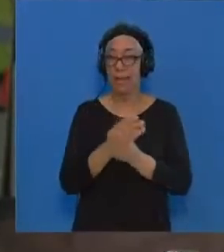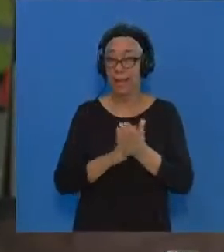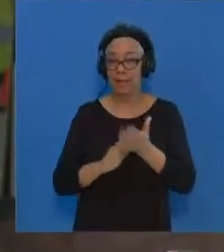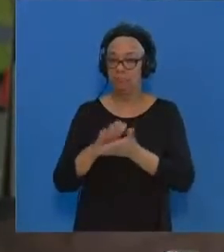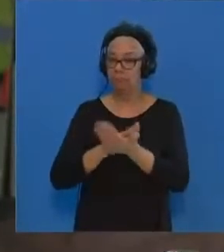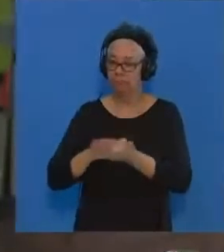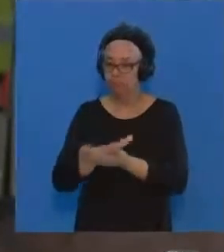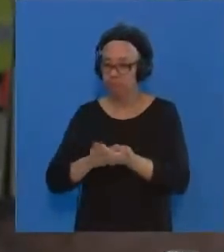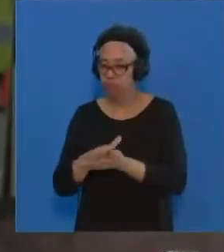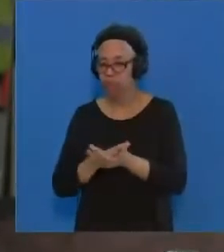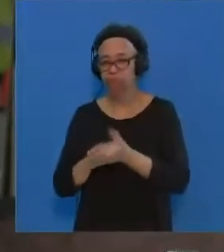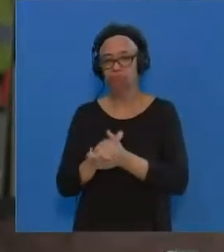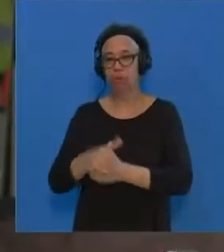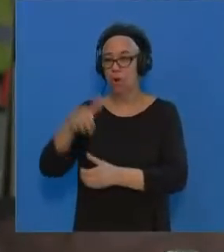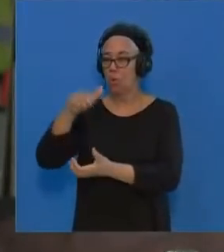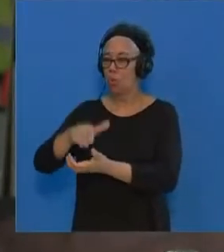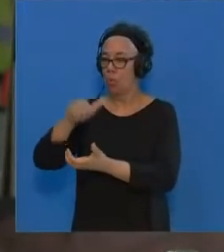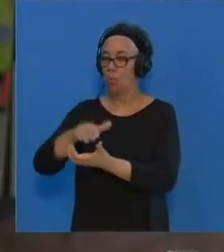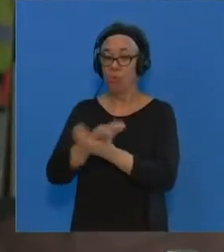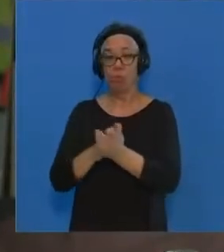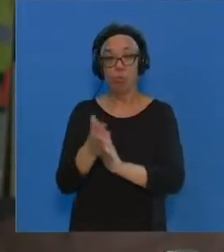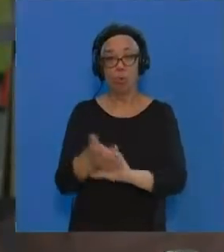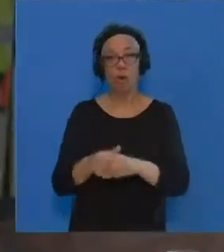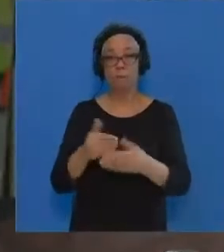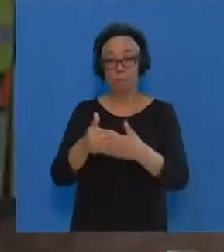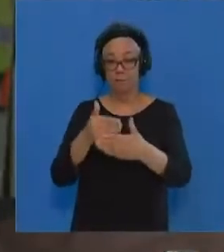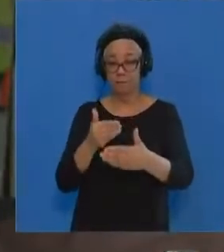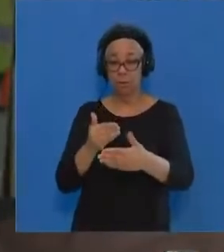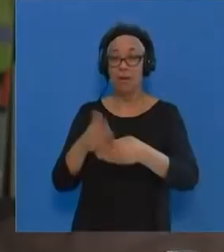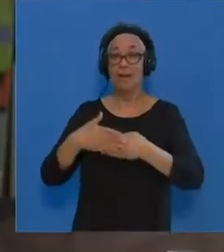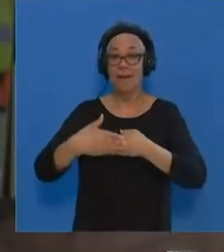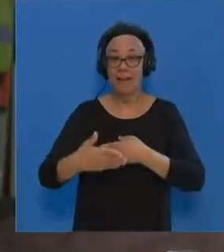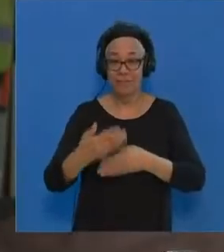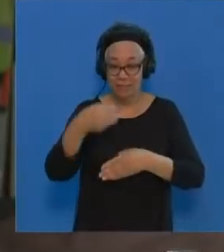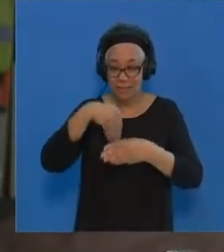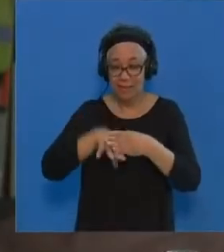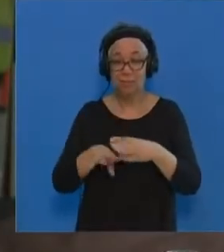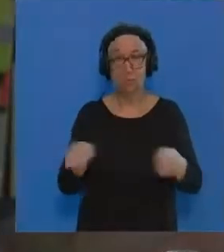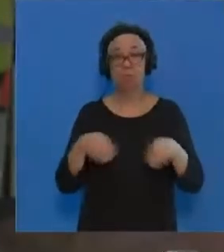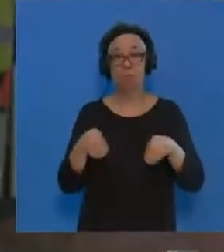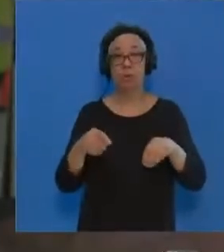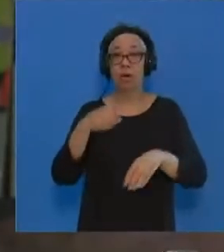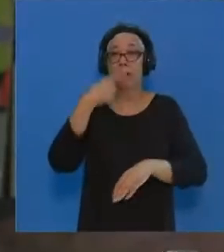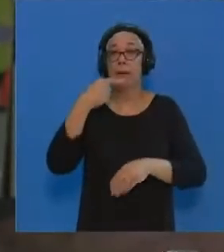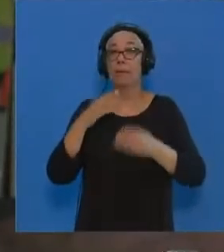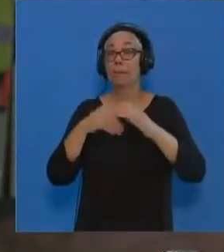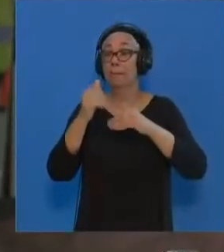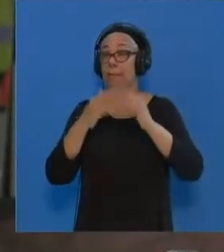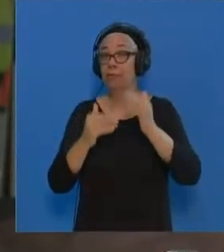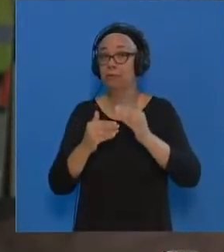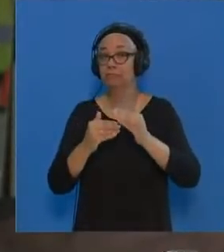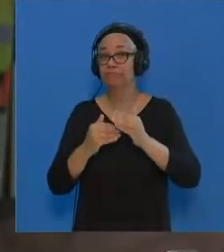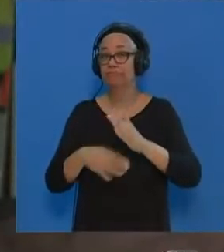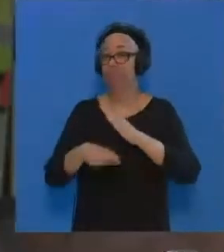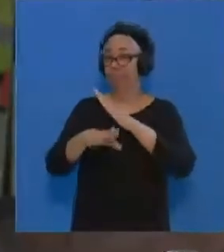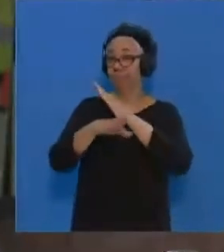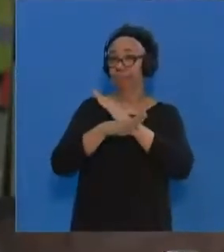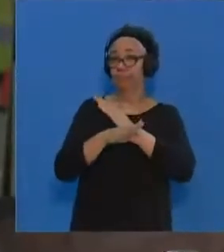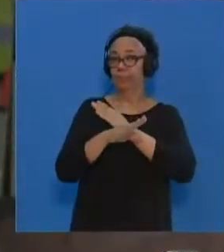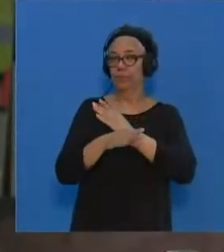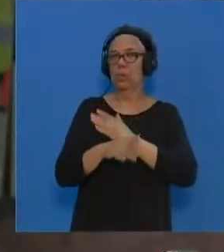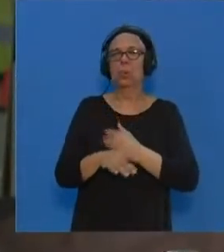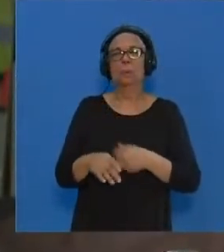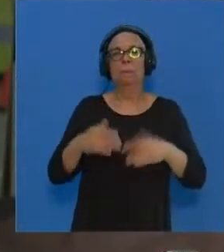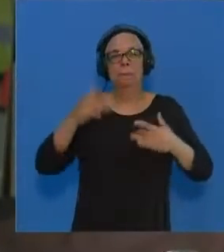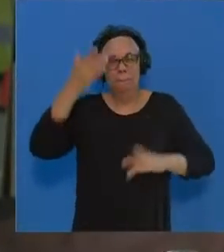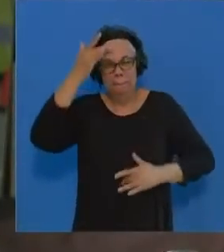frequently, use hand sanitizer before and after entering any store or public building, shield our medically vulnerable,